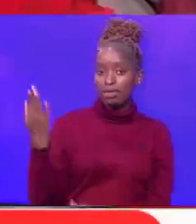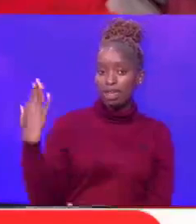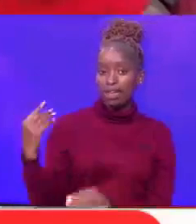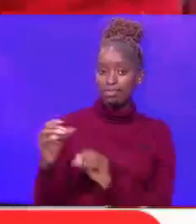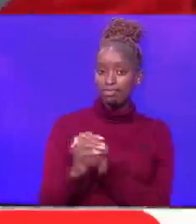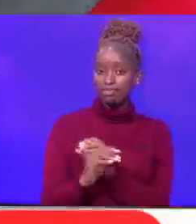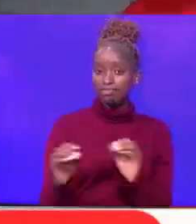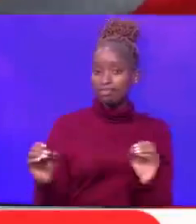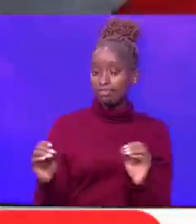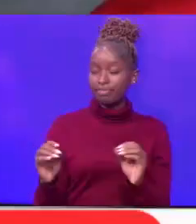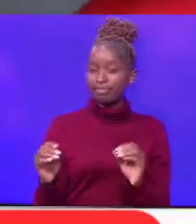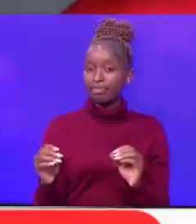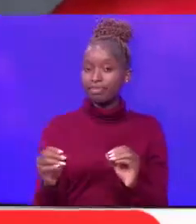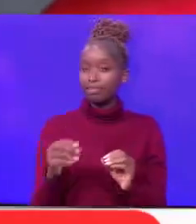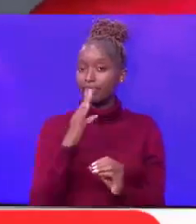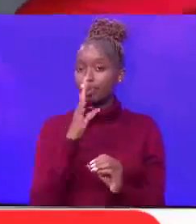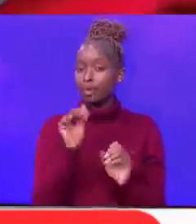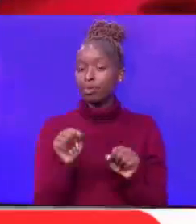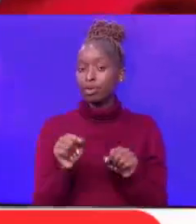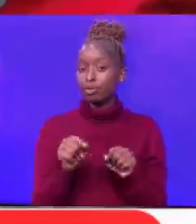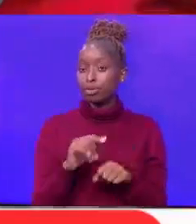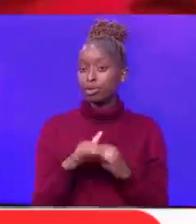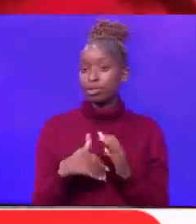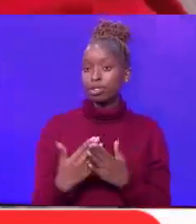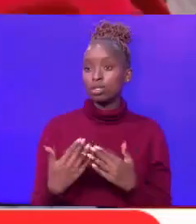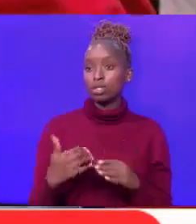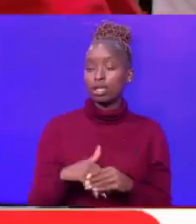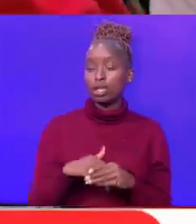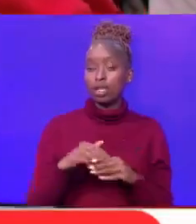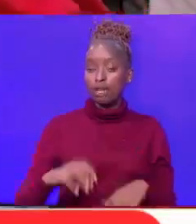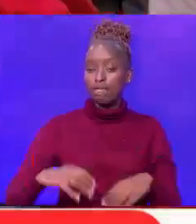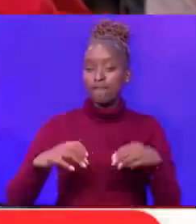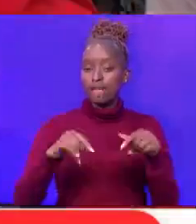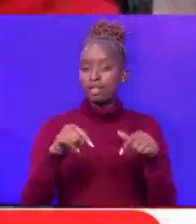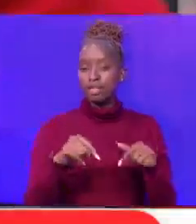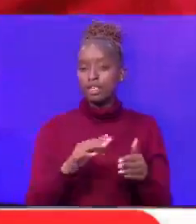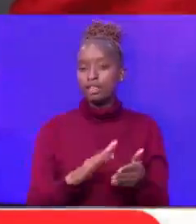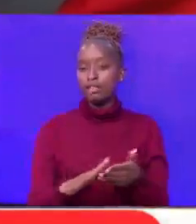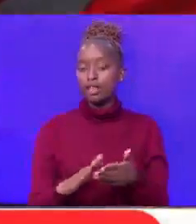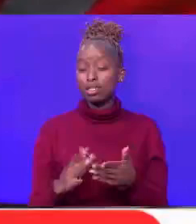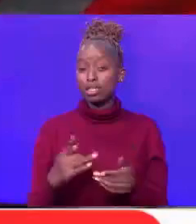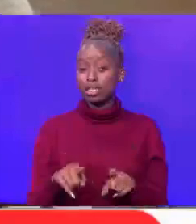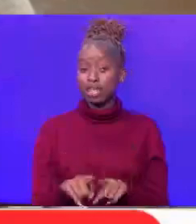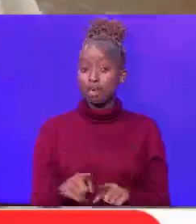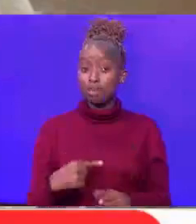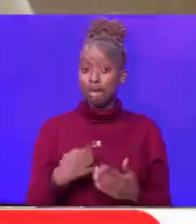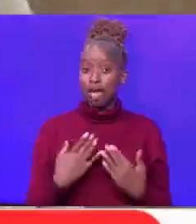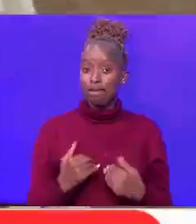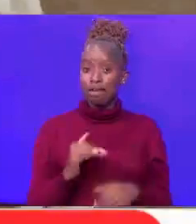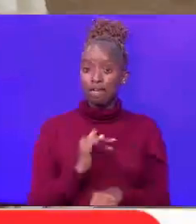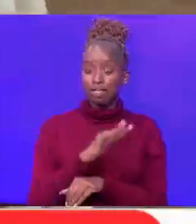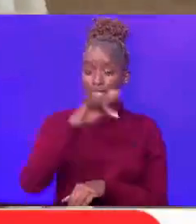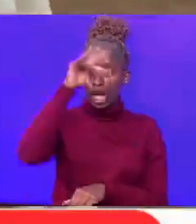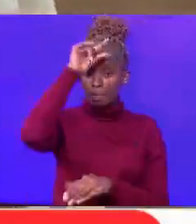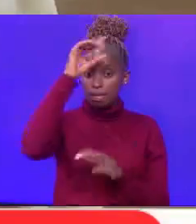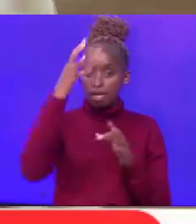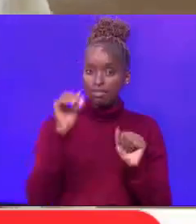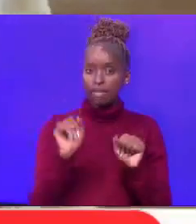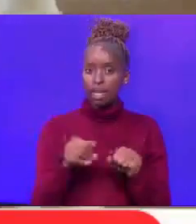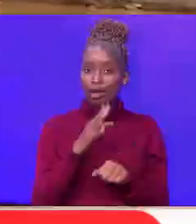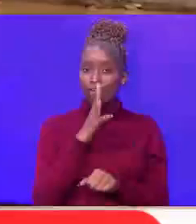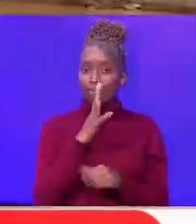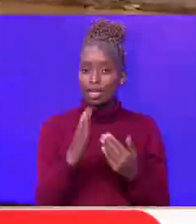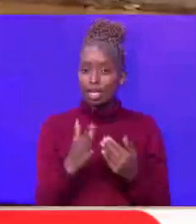risk, of course, for these challenges of flash floods. We're also calling upon the public to really take precaution